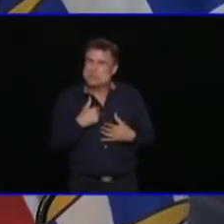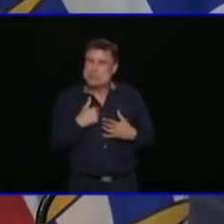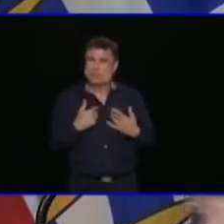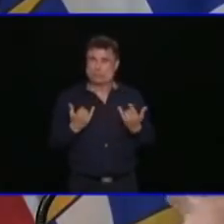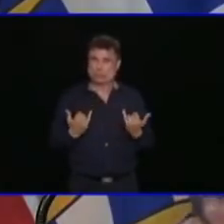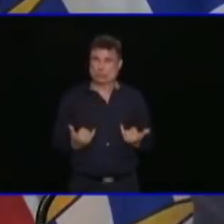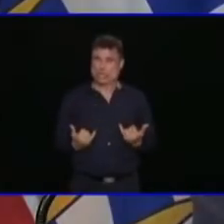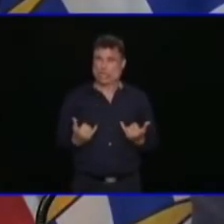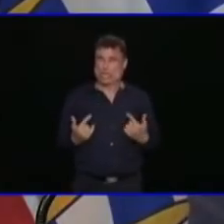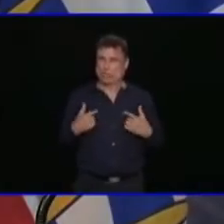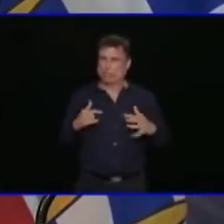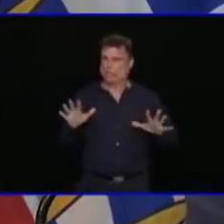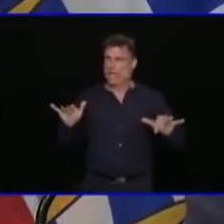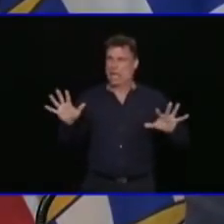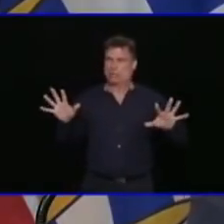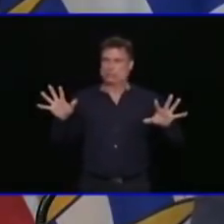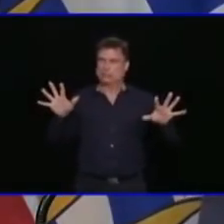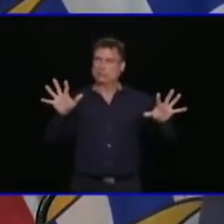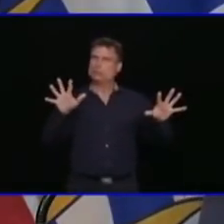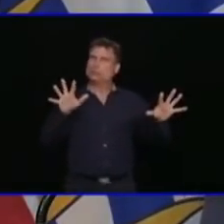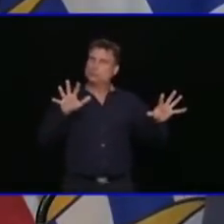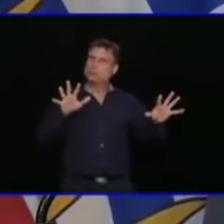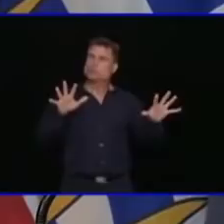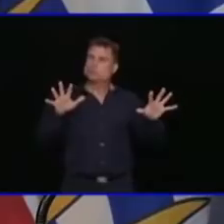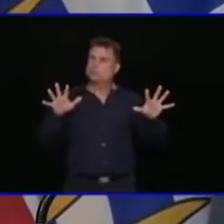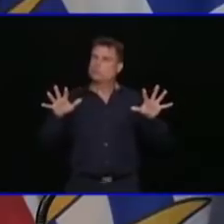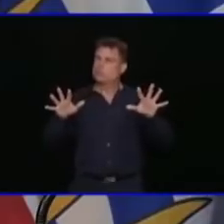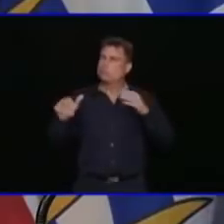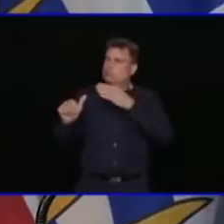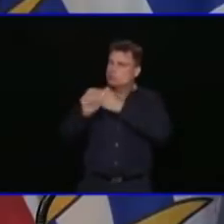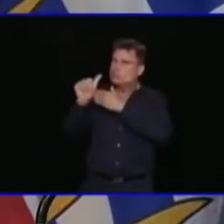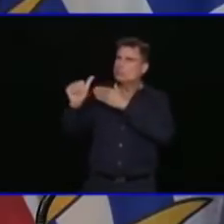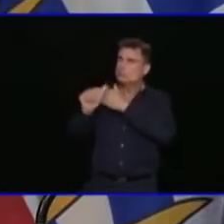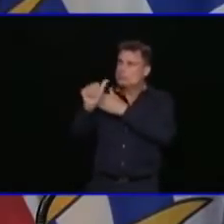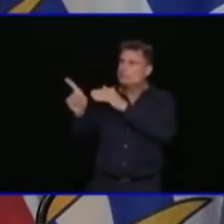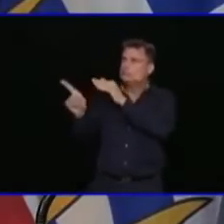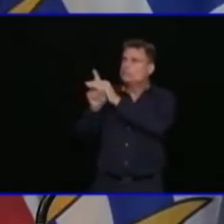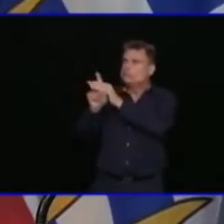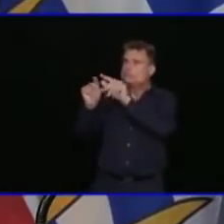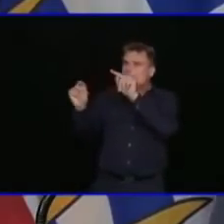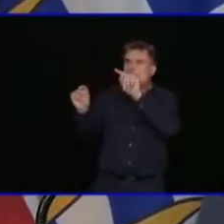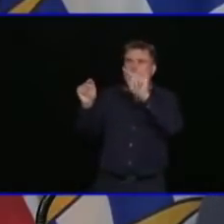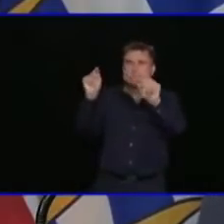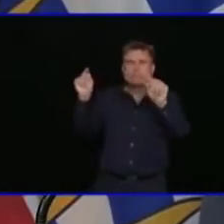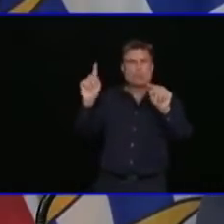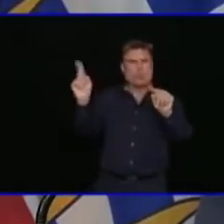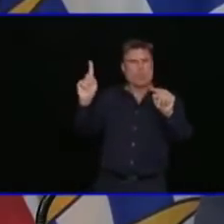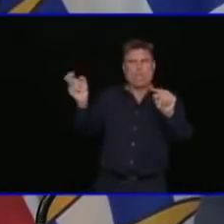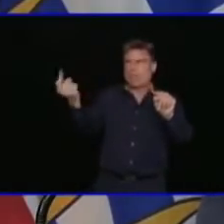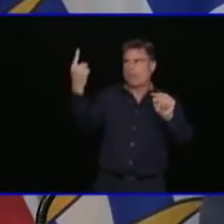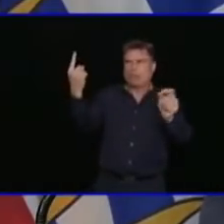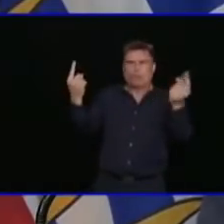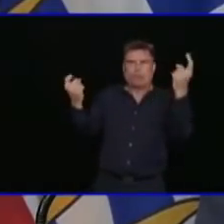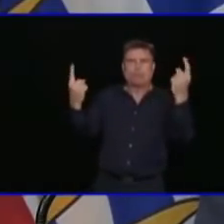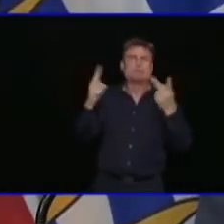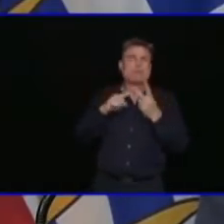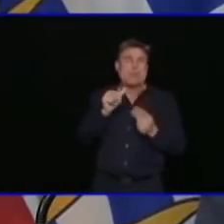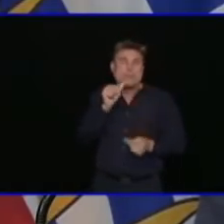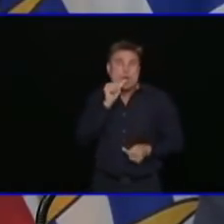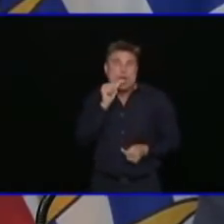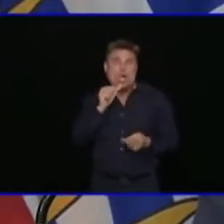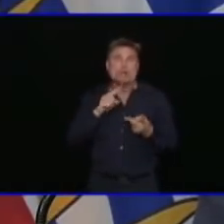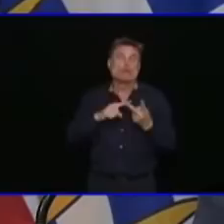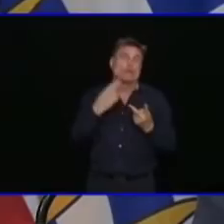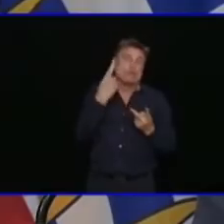those high-risk settings. And right now, there are things like nightclubs and bars and pubs and restaurants. We're looking at those. We're looking